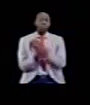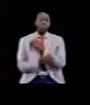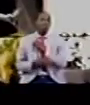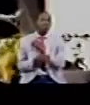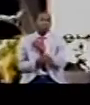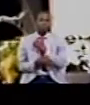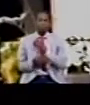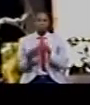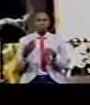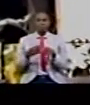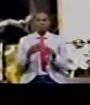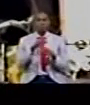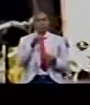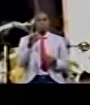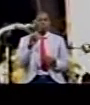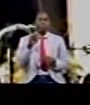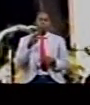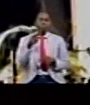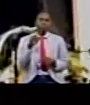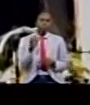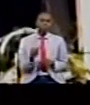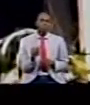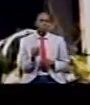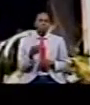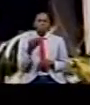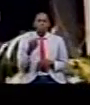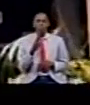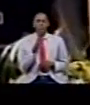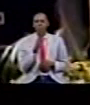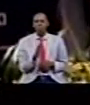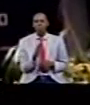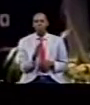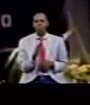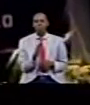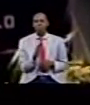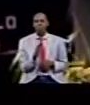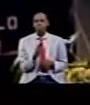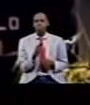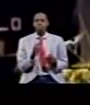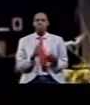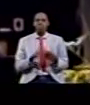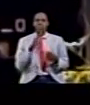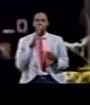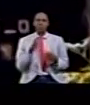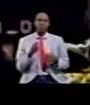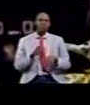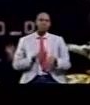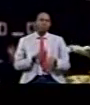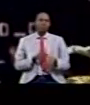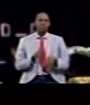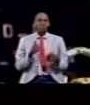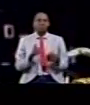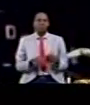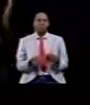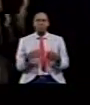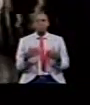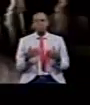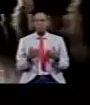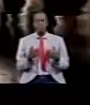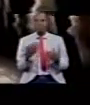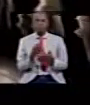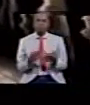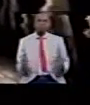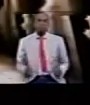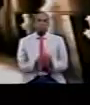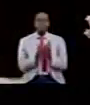the hand of God, the power of God, reach out to them, deliver them,